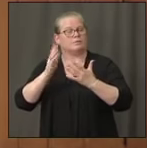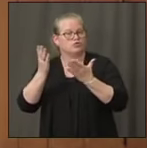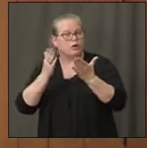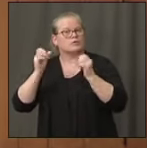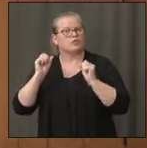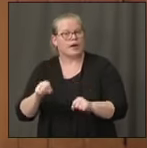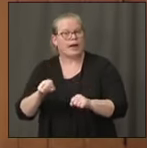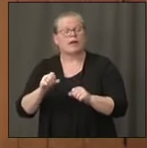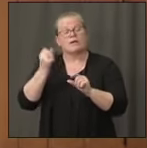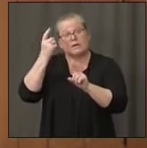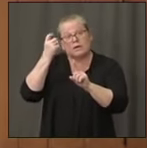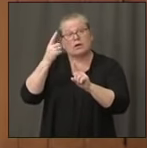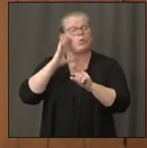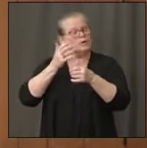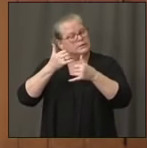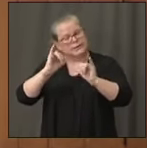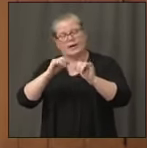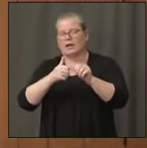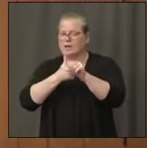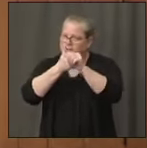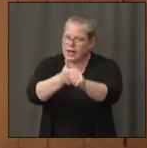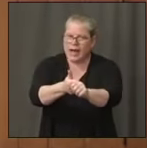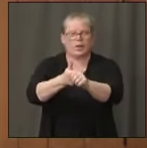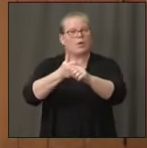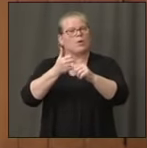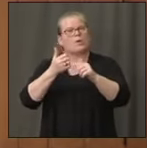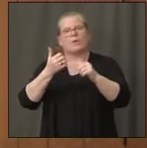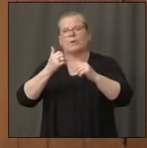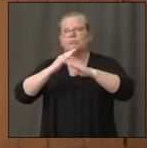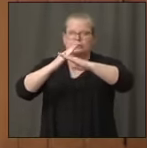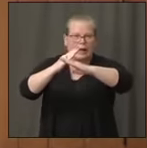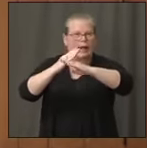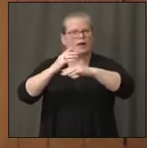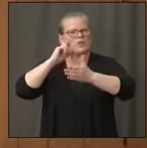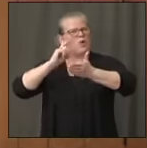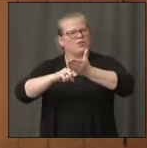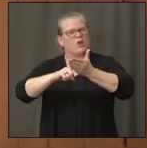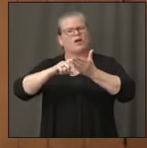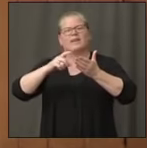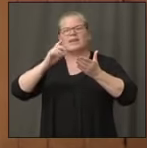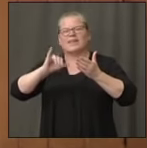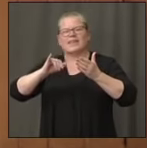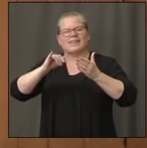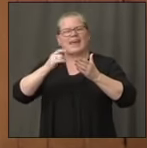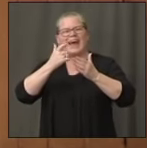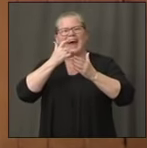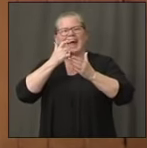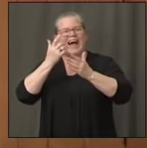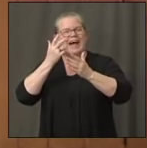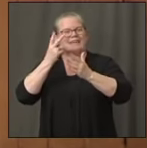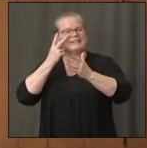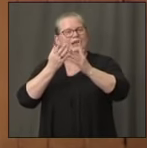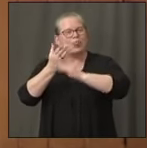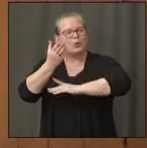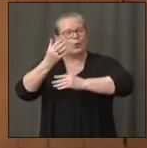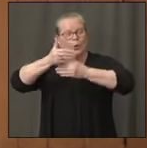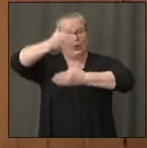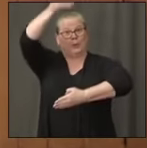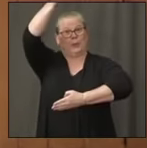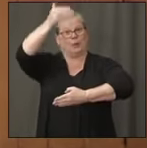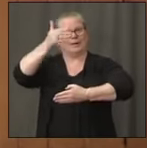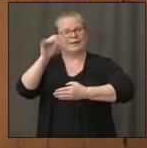occupational safety guidelines, you'll see a lot of plexiglass in there. You'll see a lot of markings on the floor with one-way traffic and spacing and all the all the things that I think